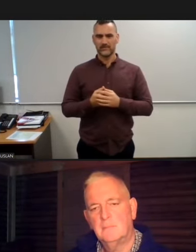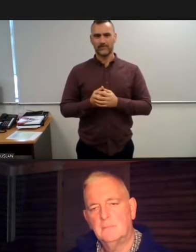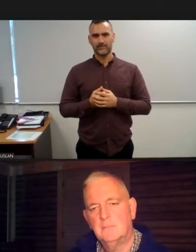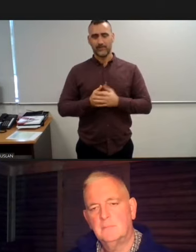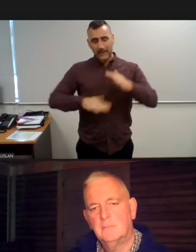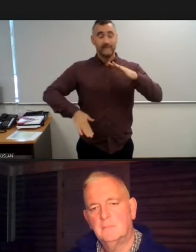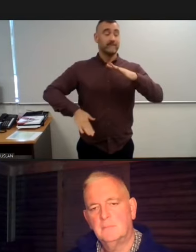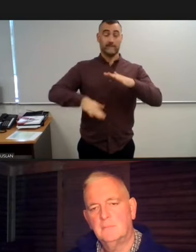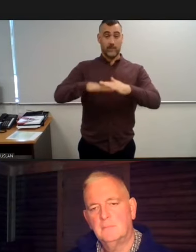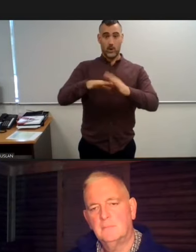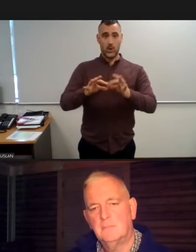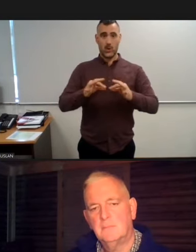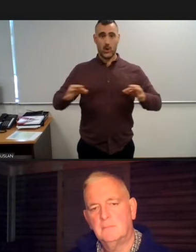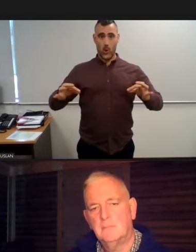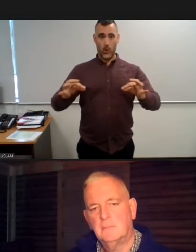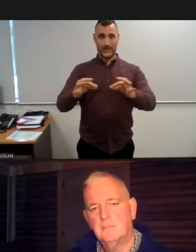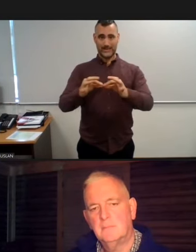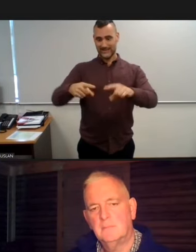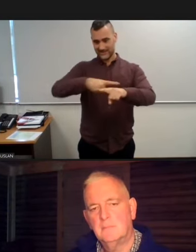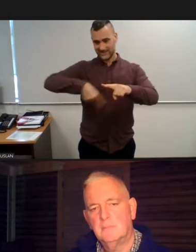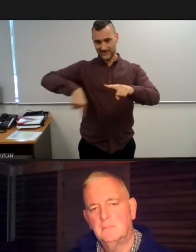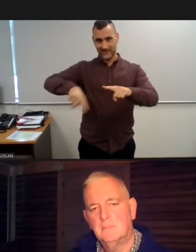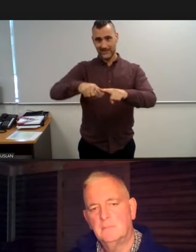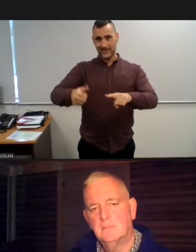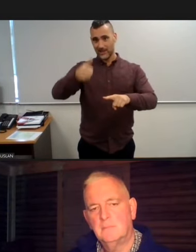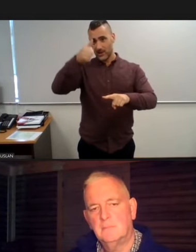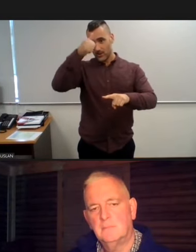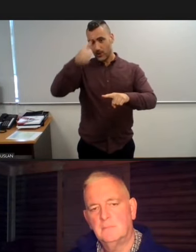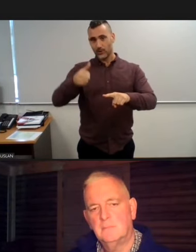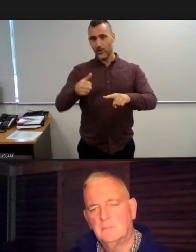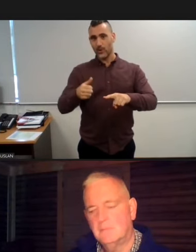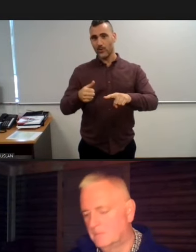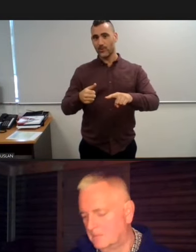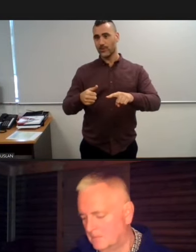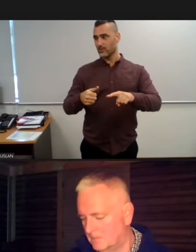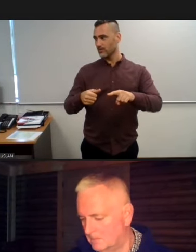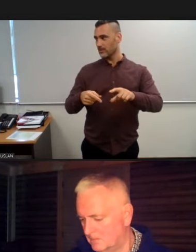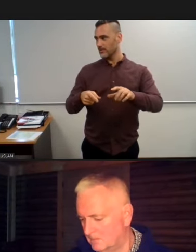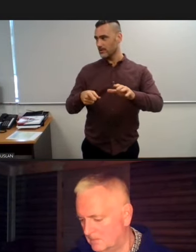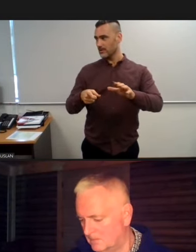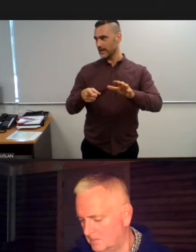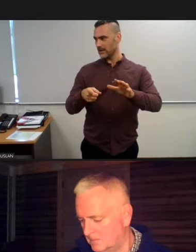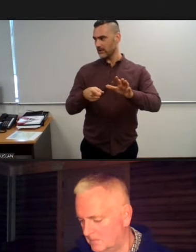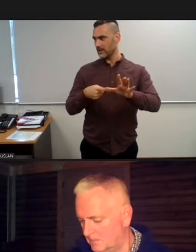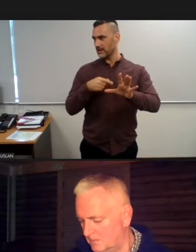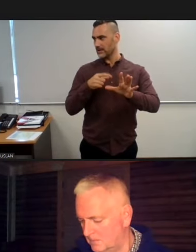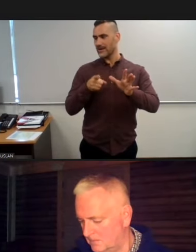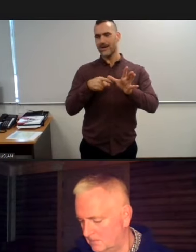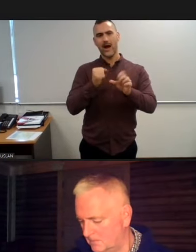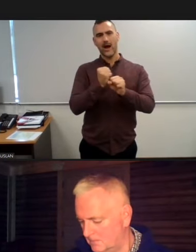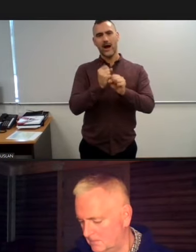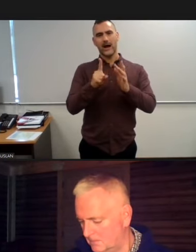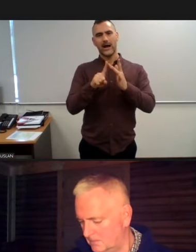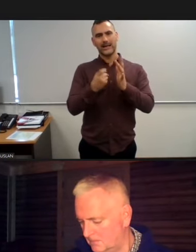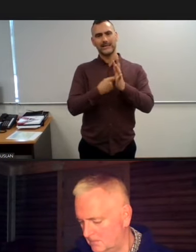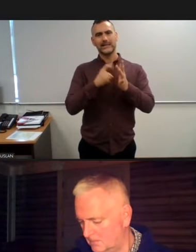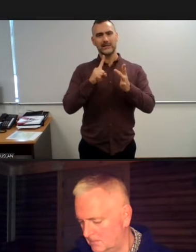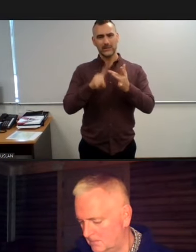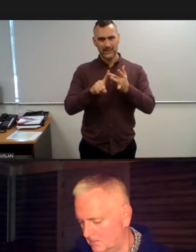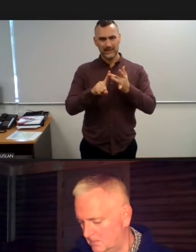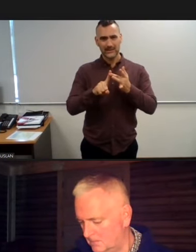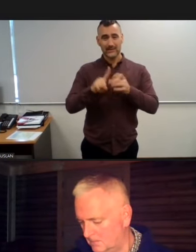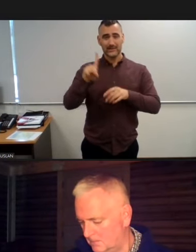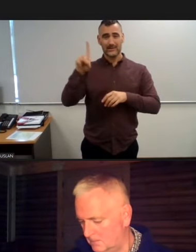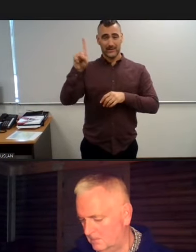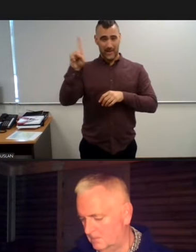in this virtual room know Aguirre very well, and he's been called away this week really focusing purely on